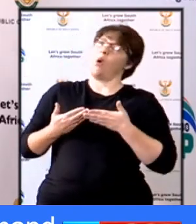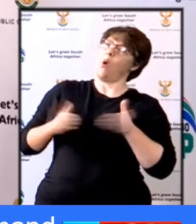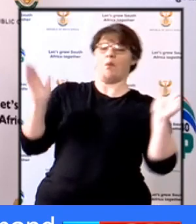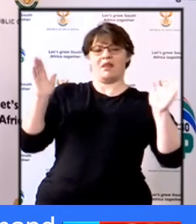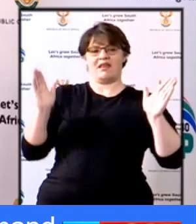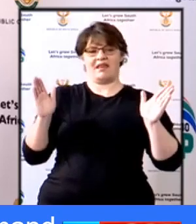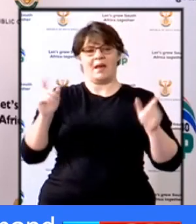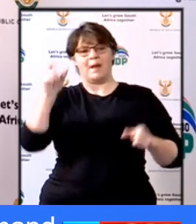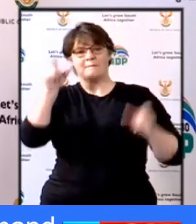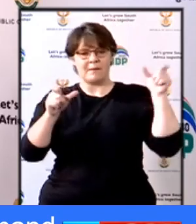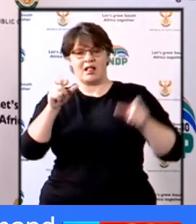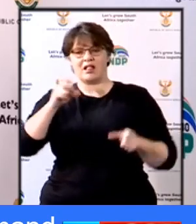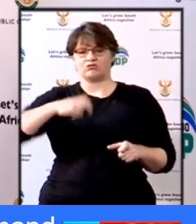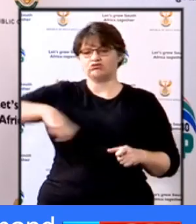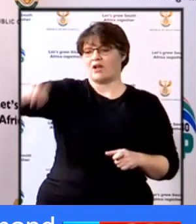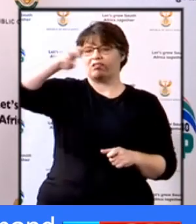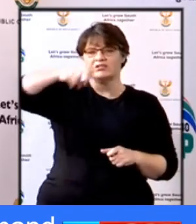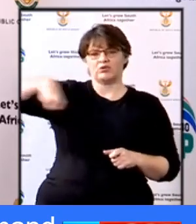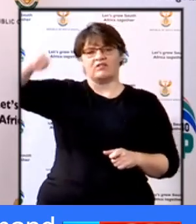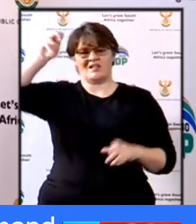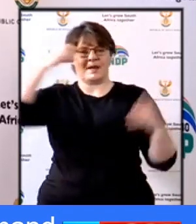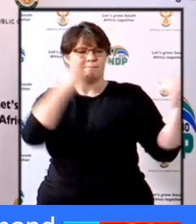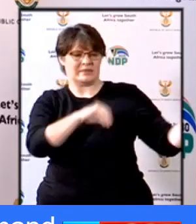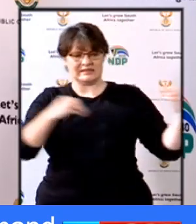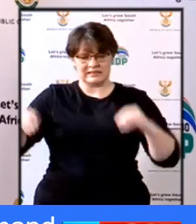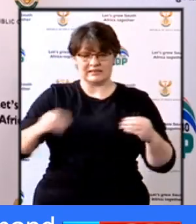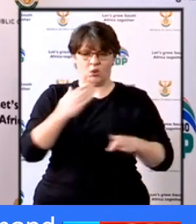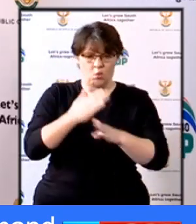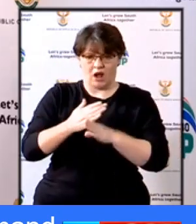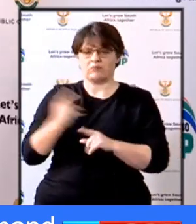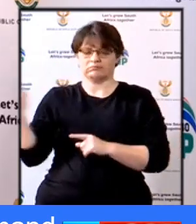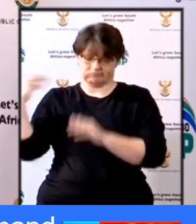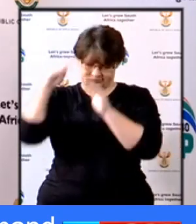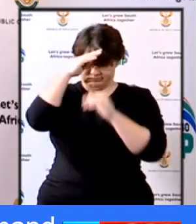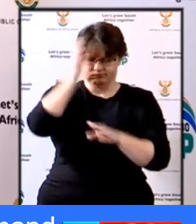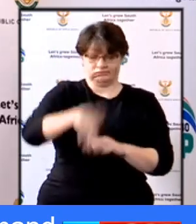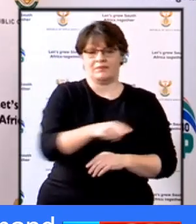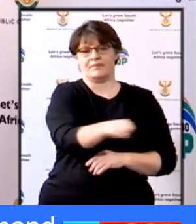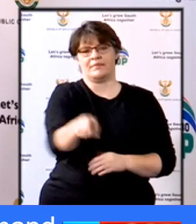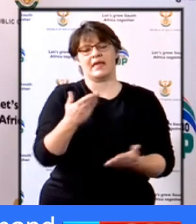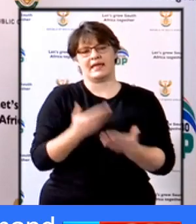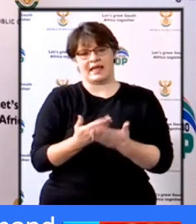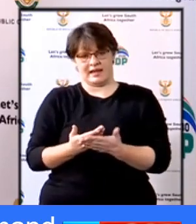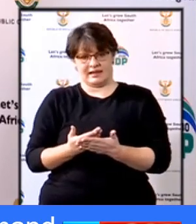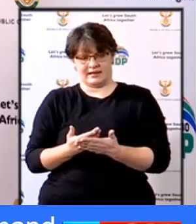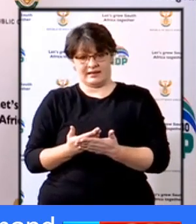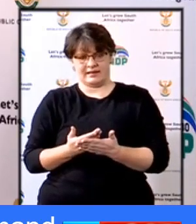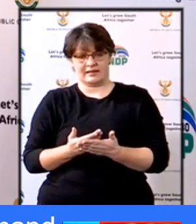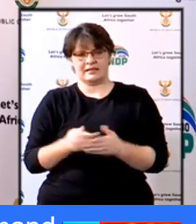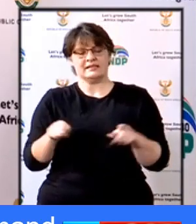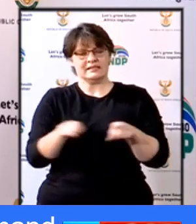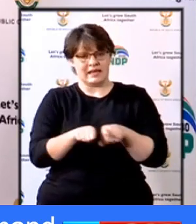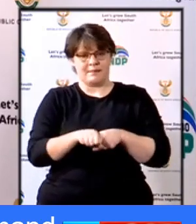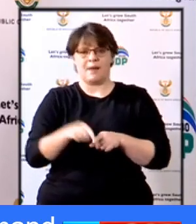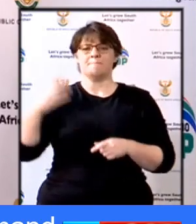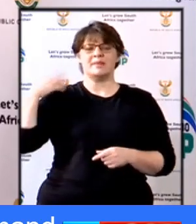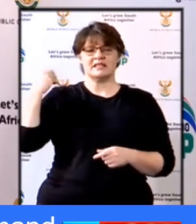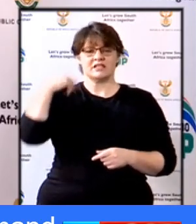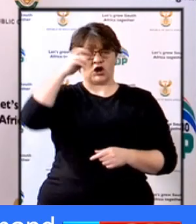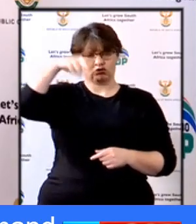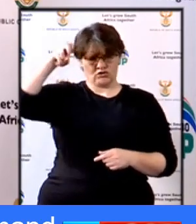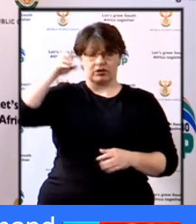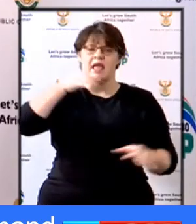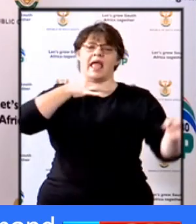for people who are traveling for business and work. And the Minister of Tourism will